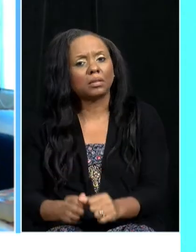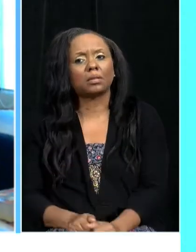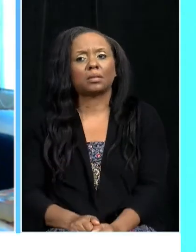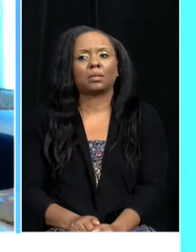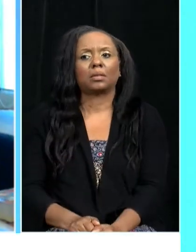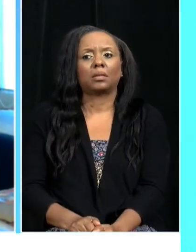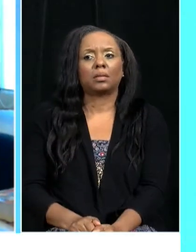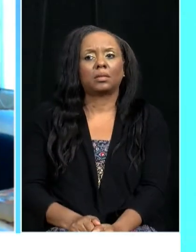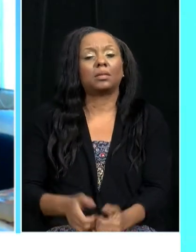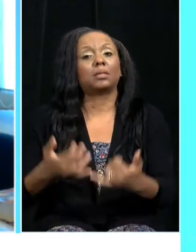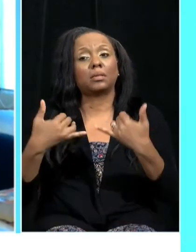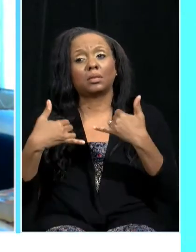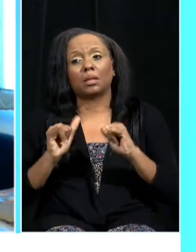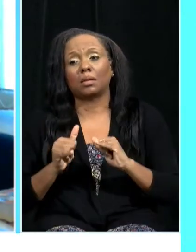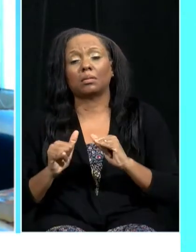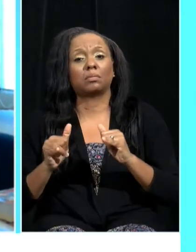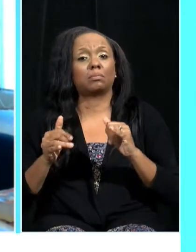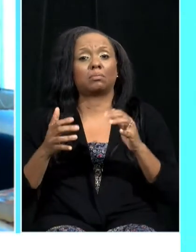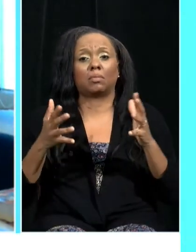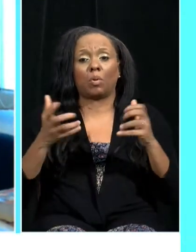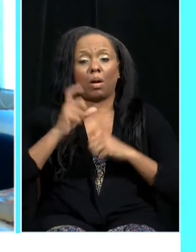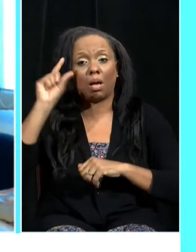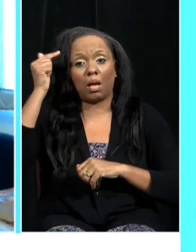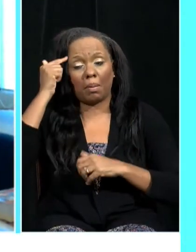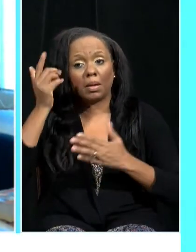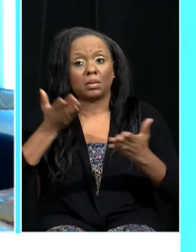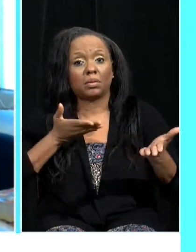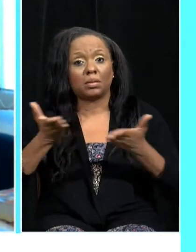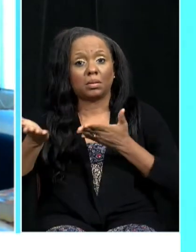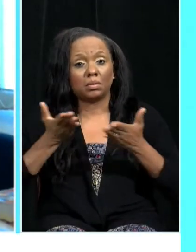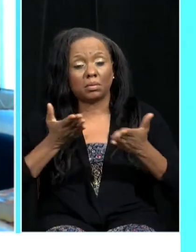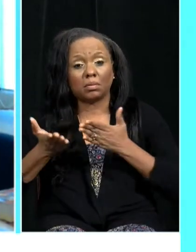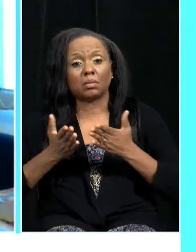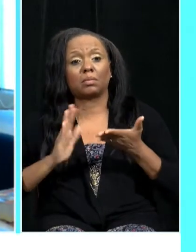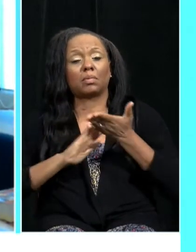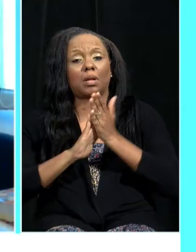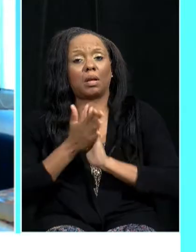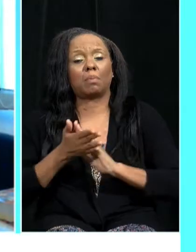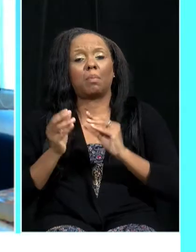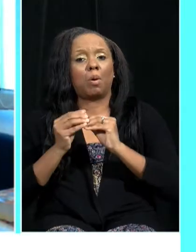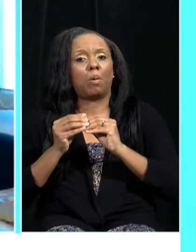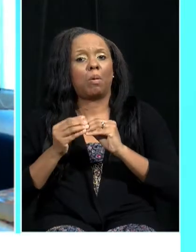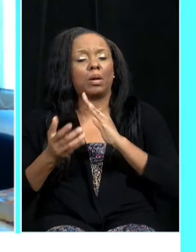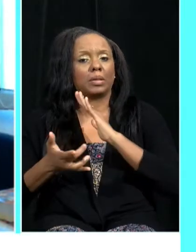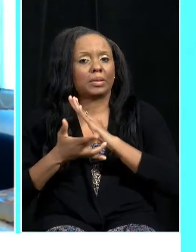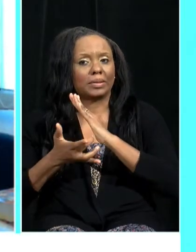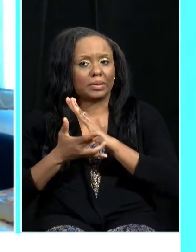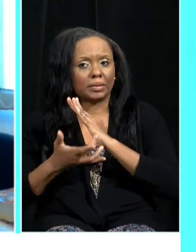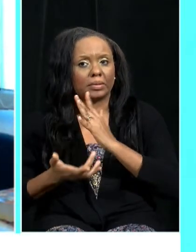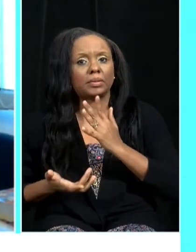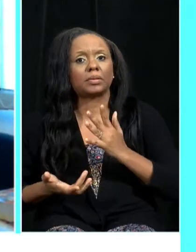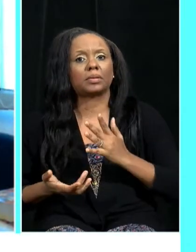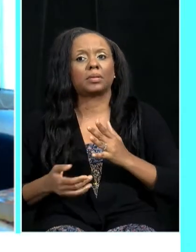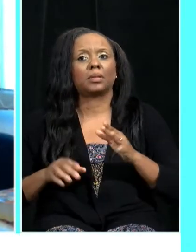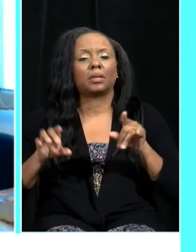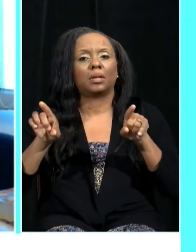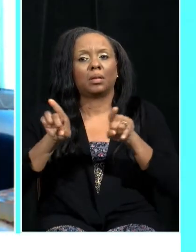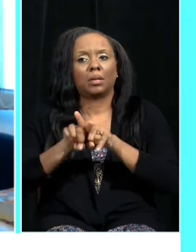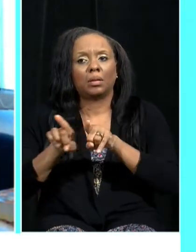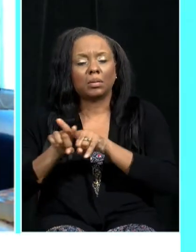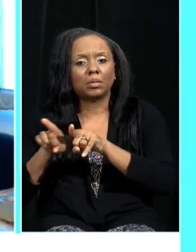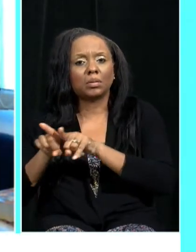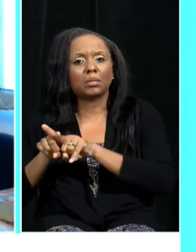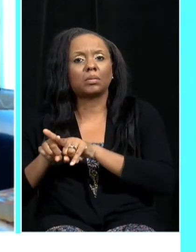but that's still ongoing, digitizing government services. And there has been a number of attempts to streamline the operations of